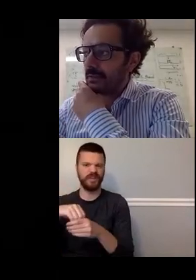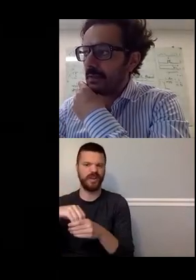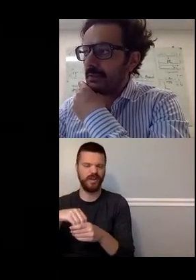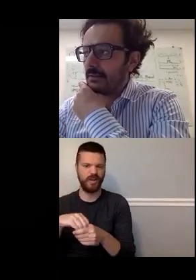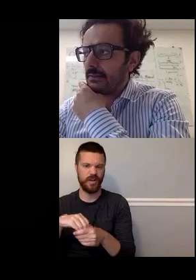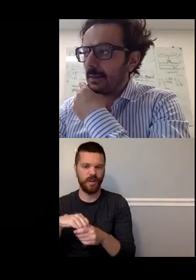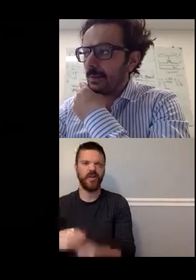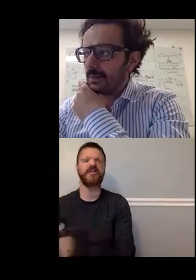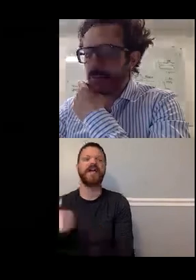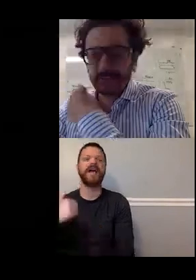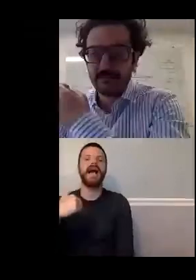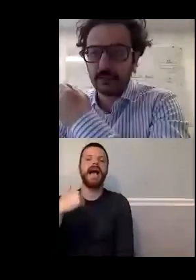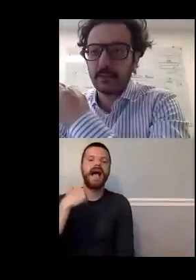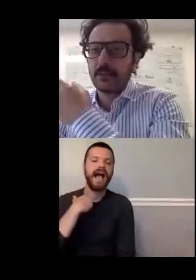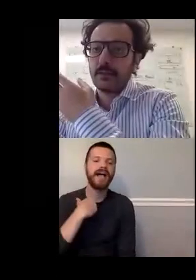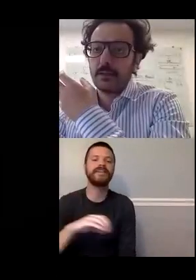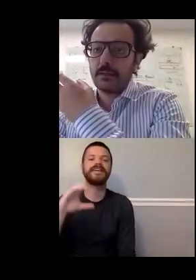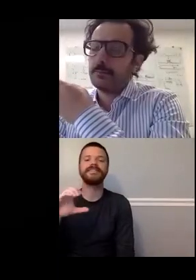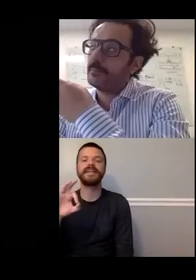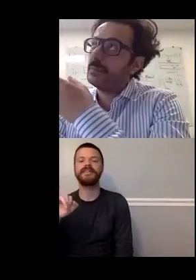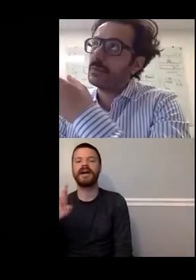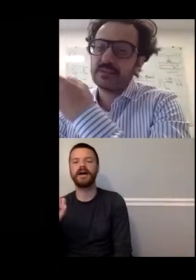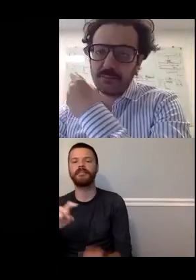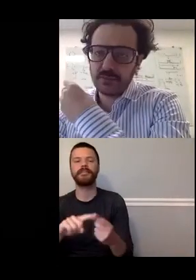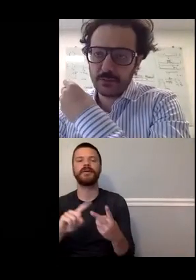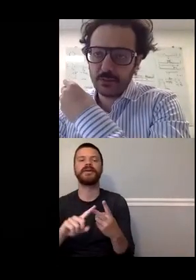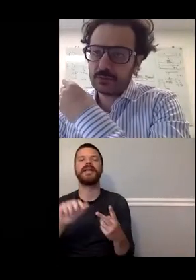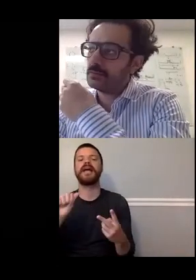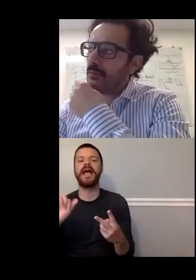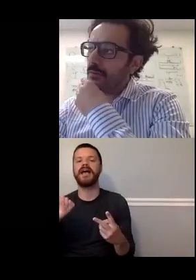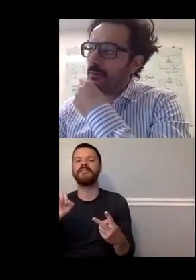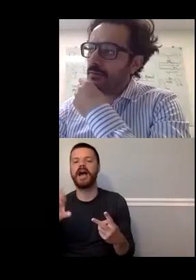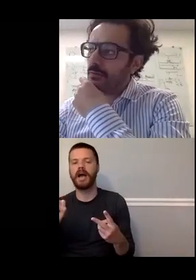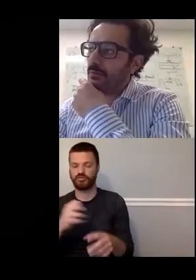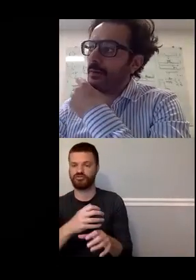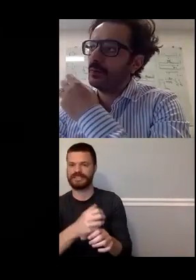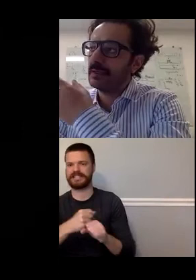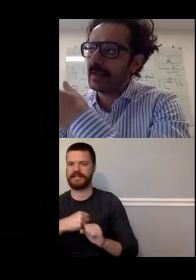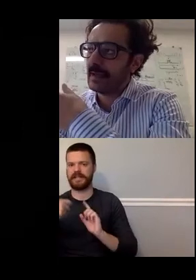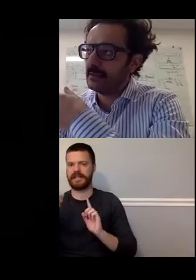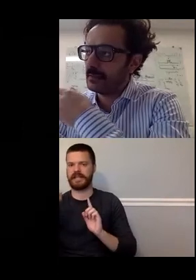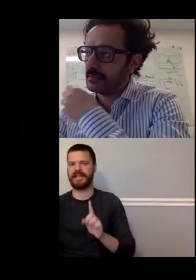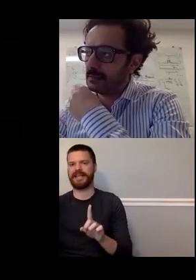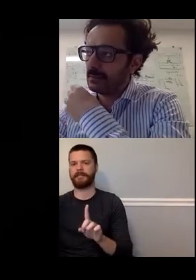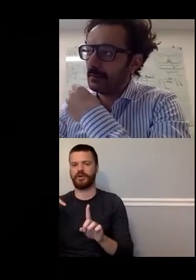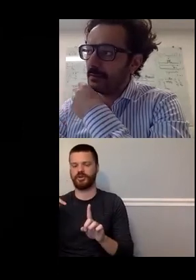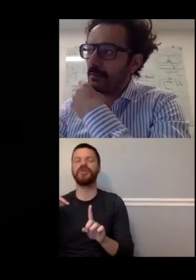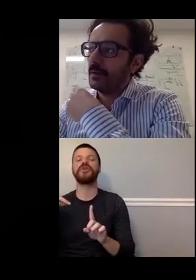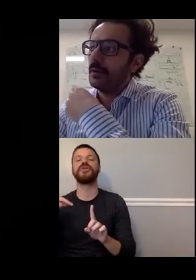fibers and the A delta fibers receiving nociceptive input, so input that